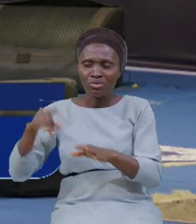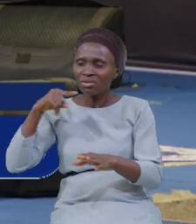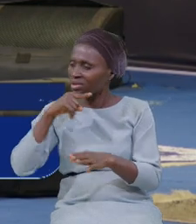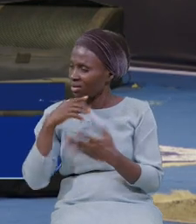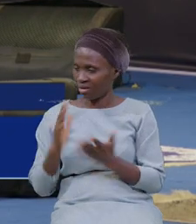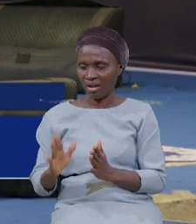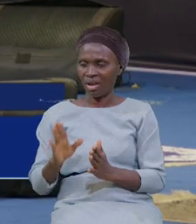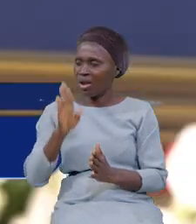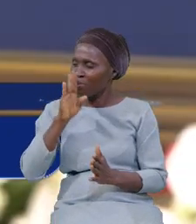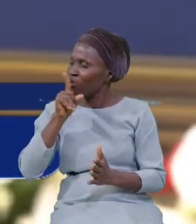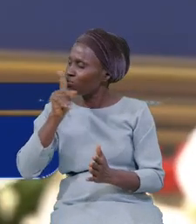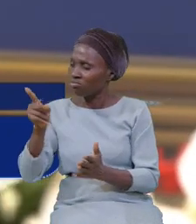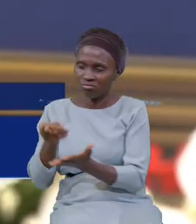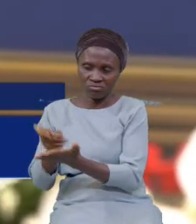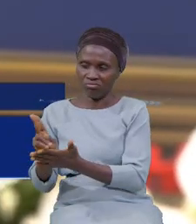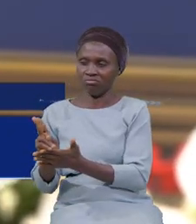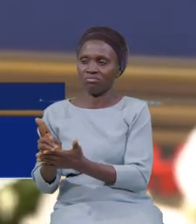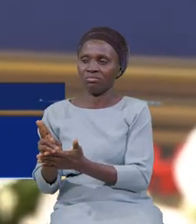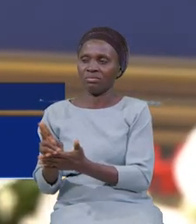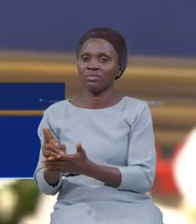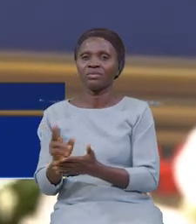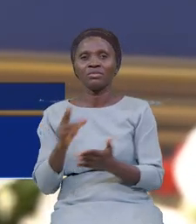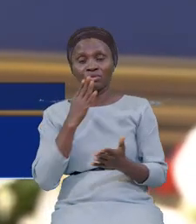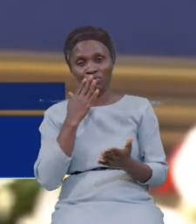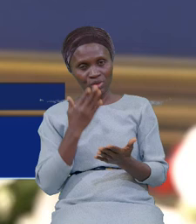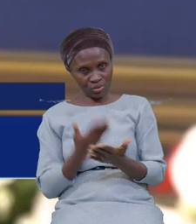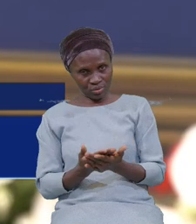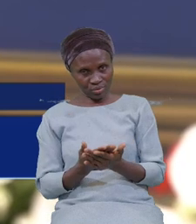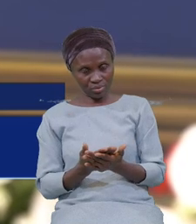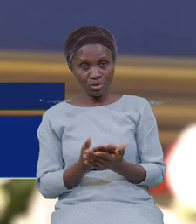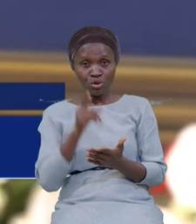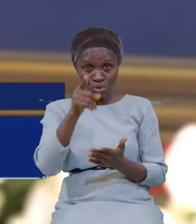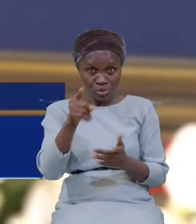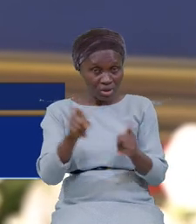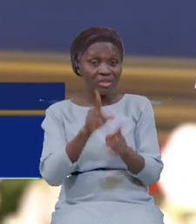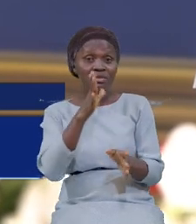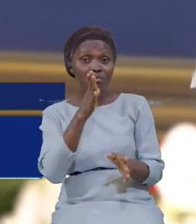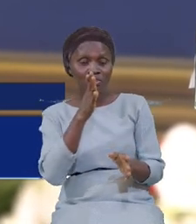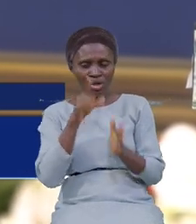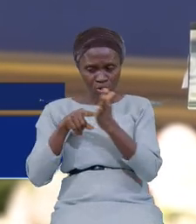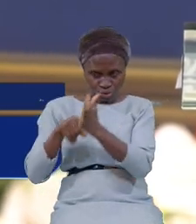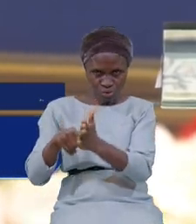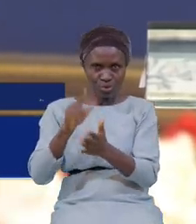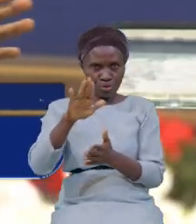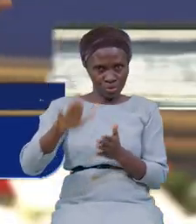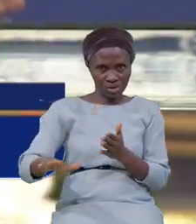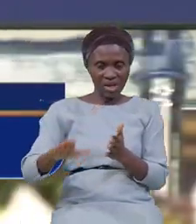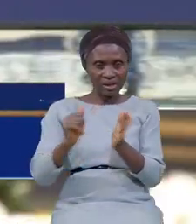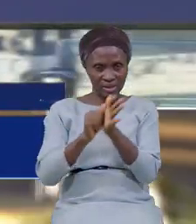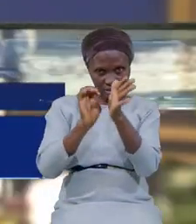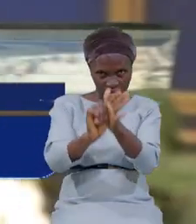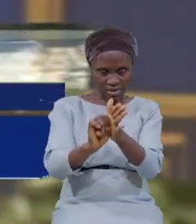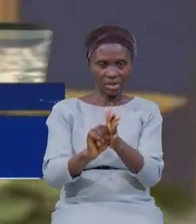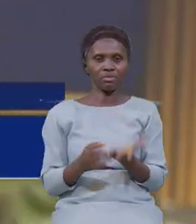in a good institution. Thank you, mother. Show it too. Show it. You want the